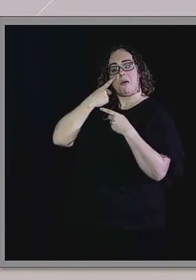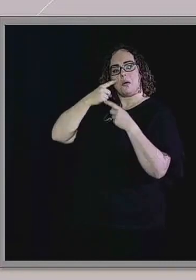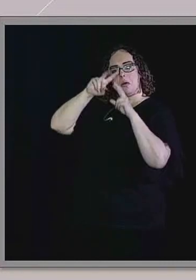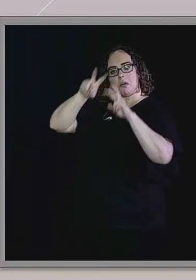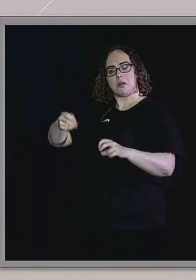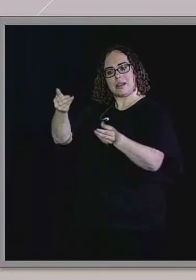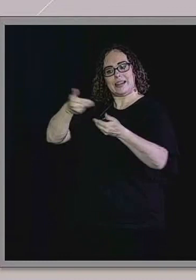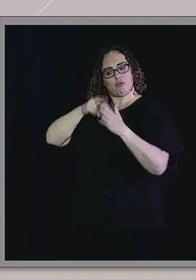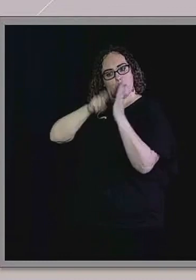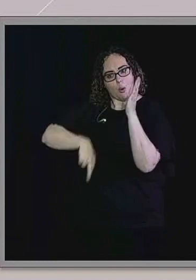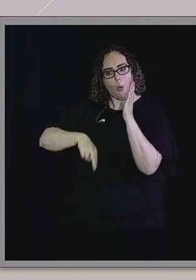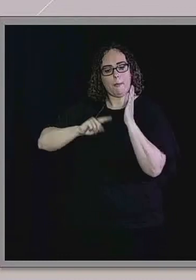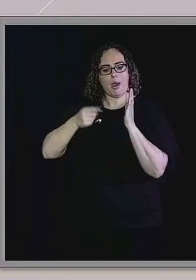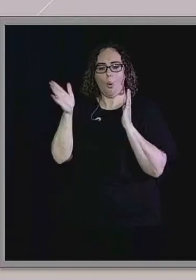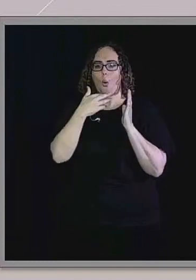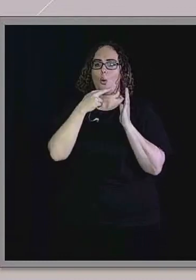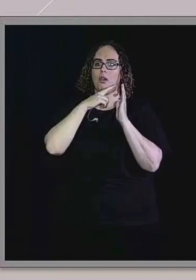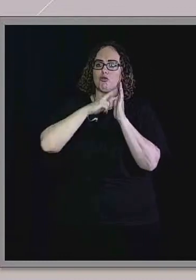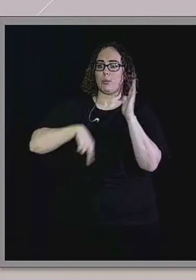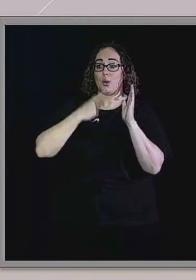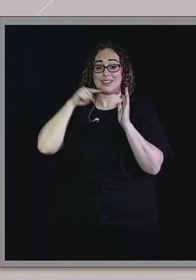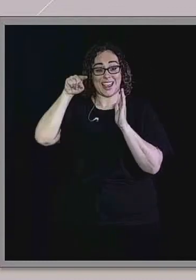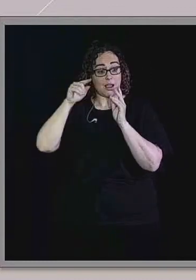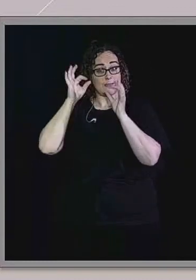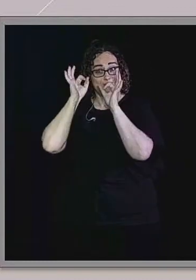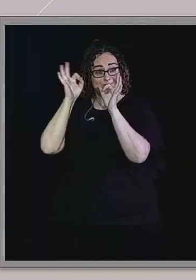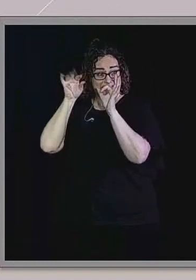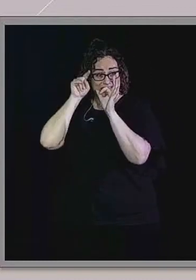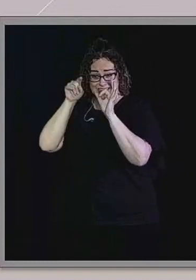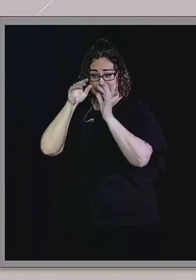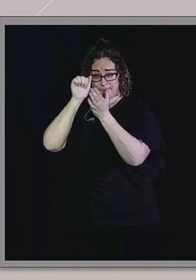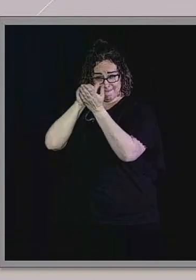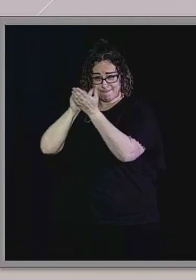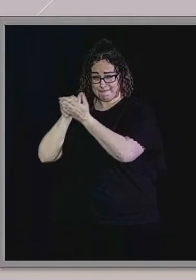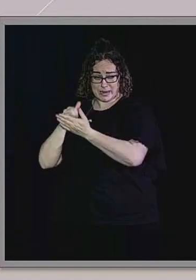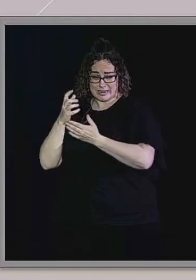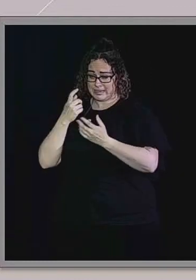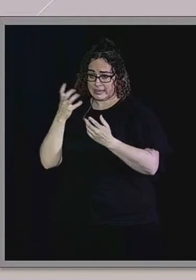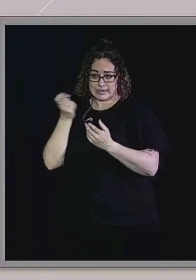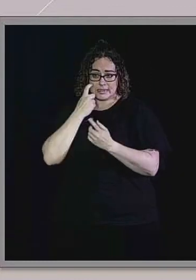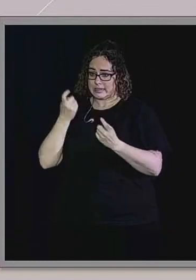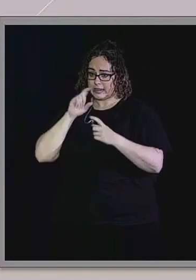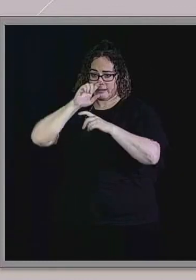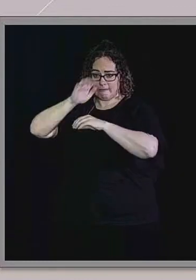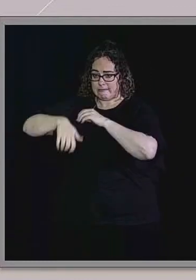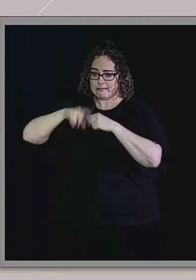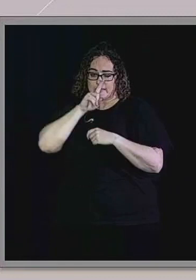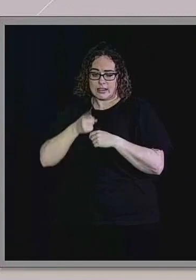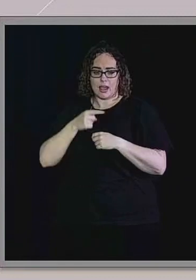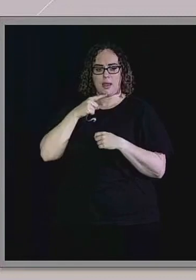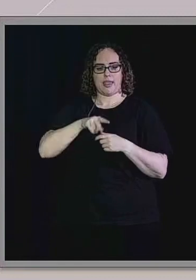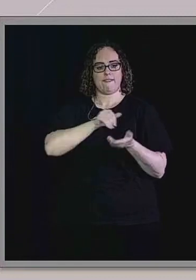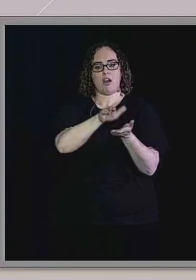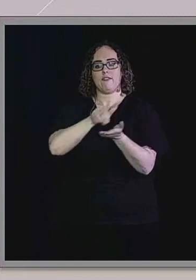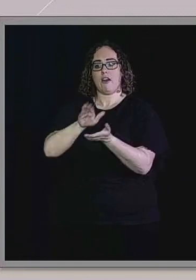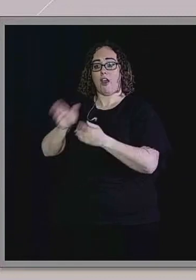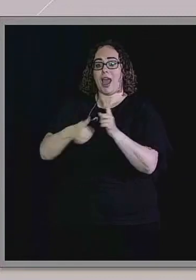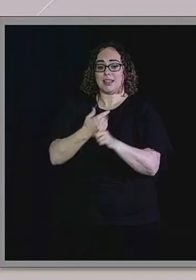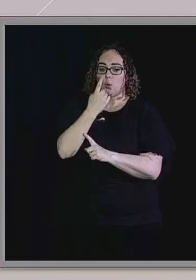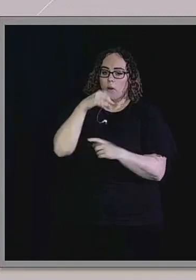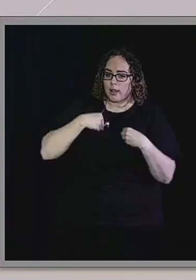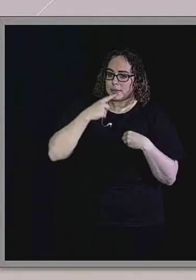caring about the country. So this is kind of what's been going on, and that's just a small little microcosm of what's been happening.